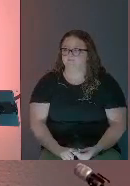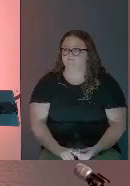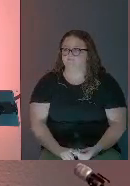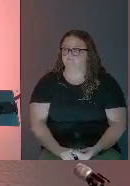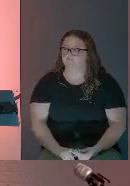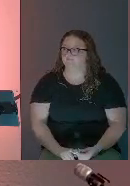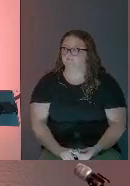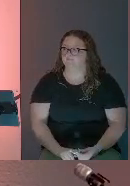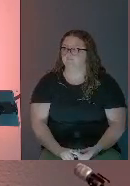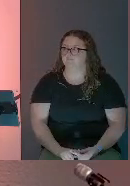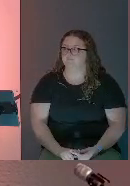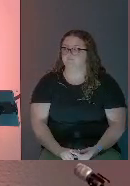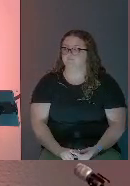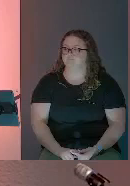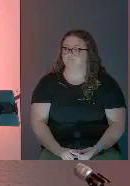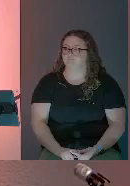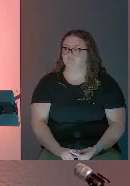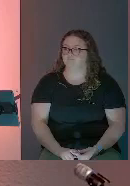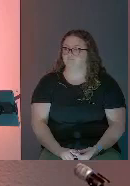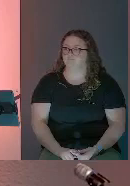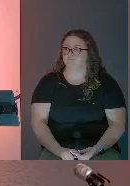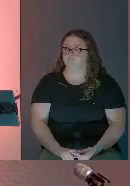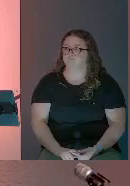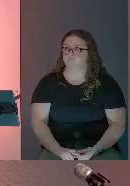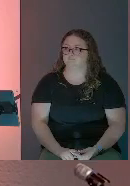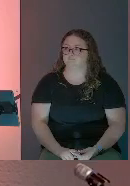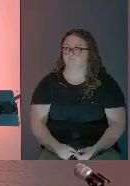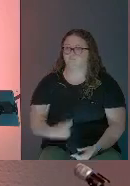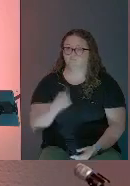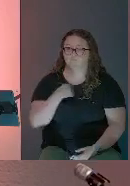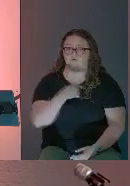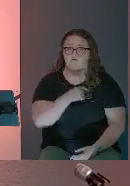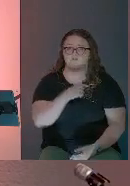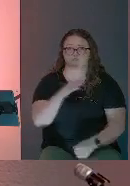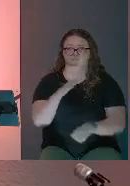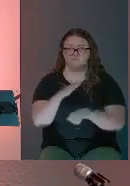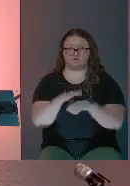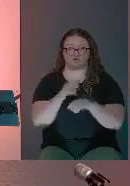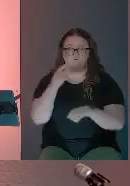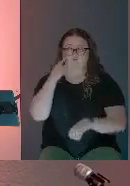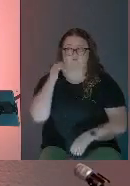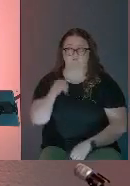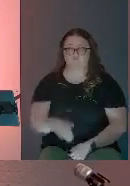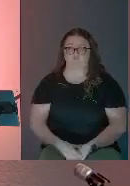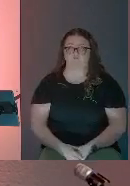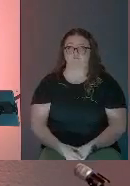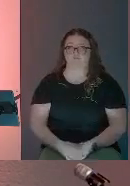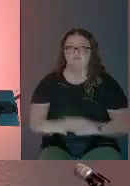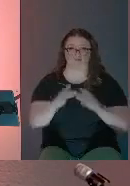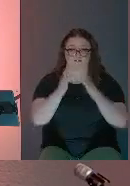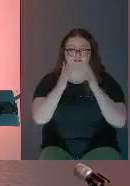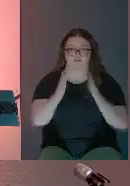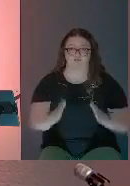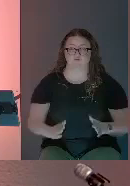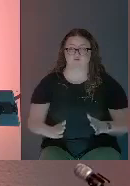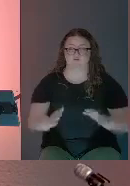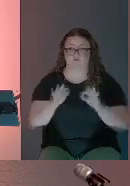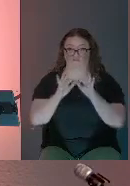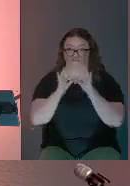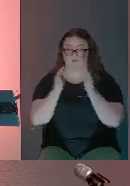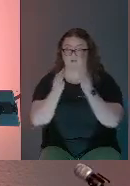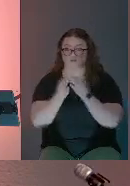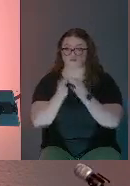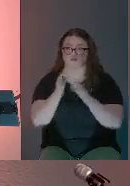what we're called to be and to do as leaders in the family, in the